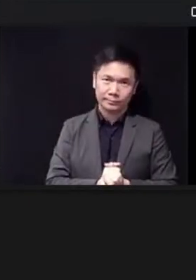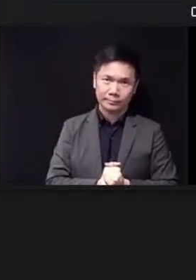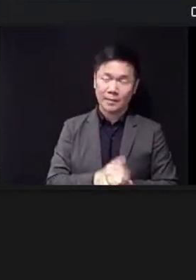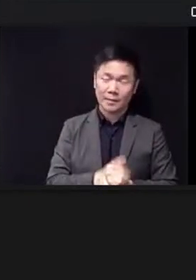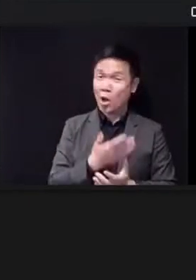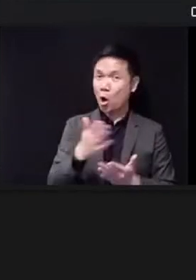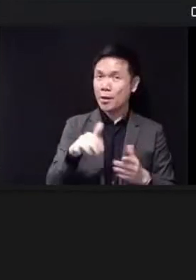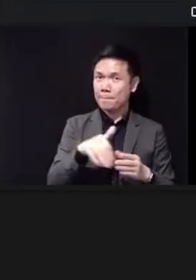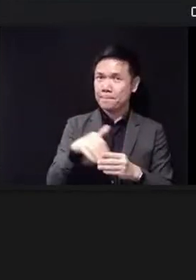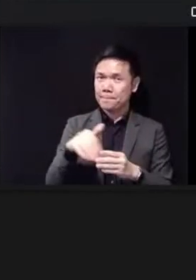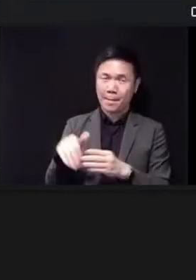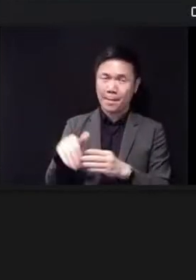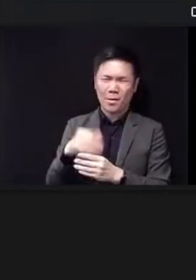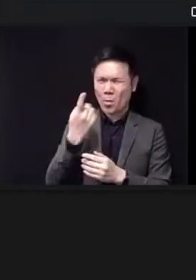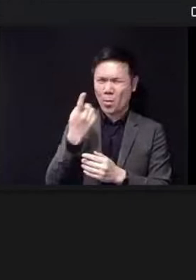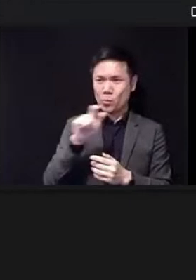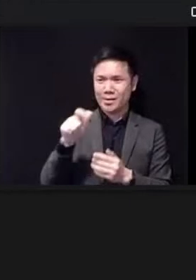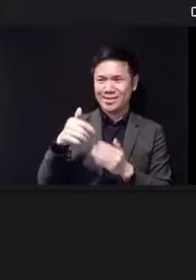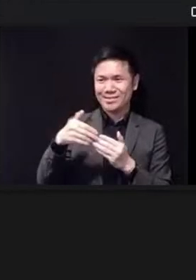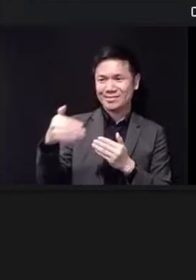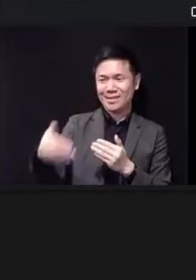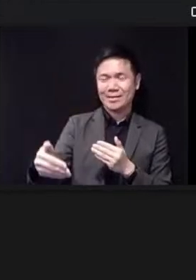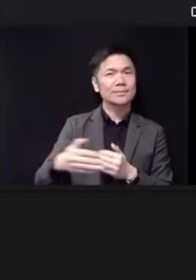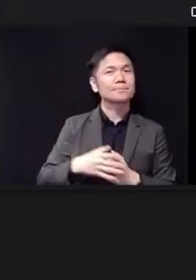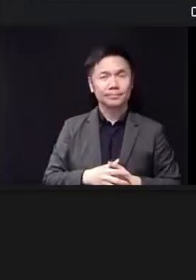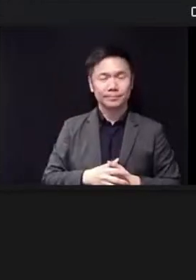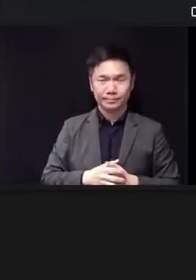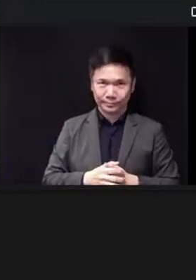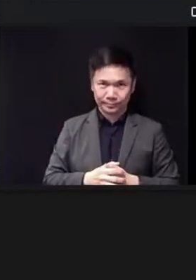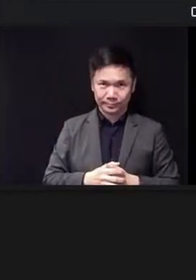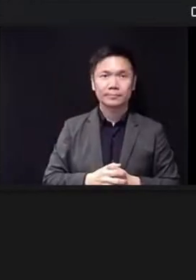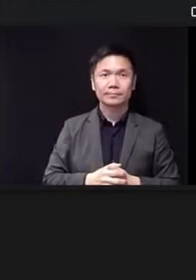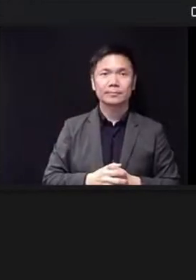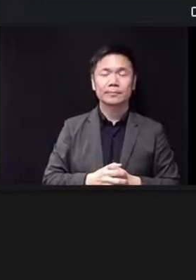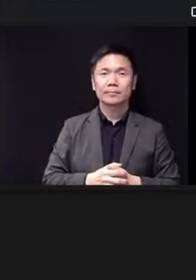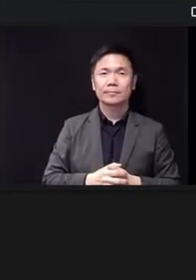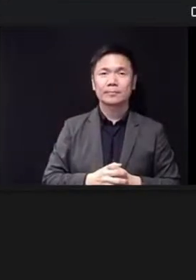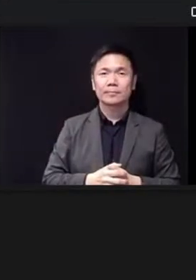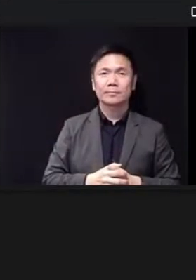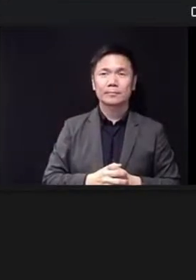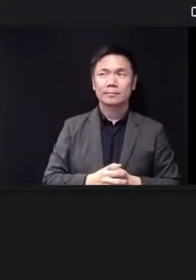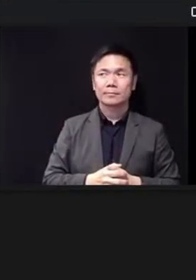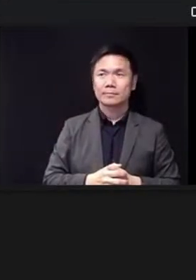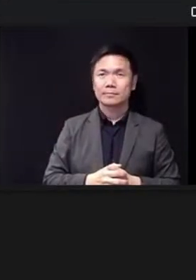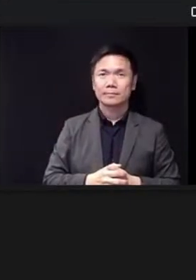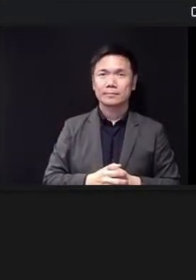member states within a week after the conclusion of this meeting. Thank you.